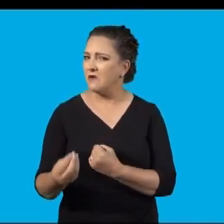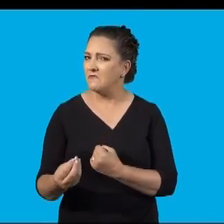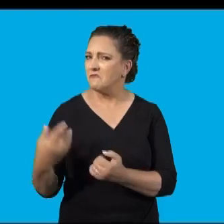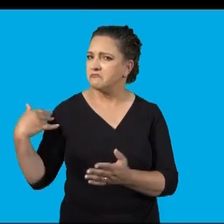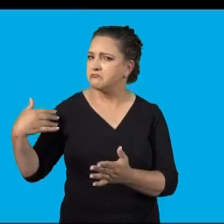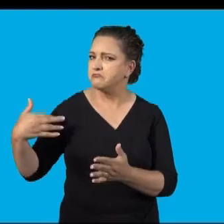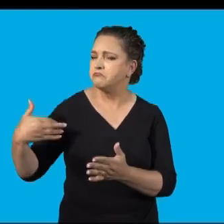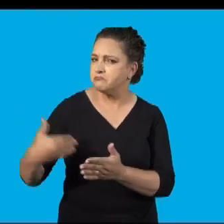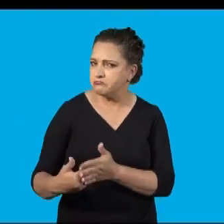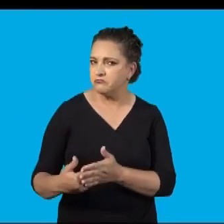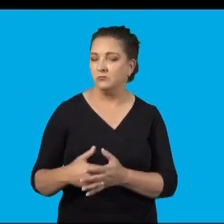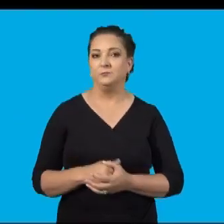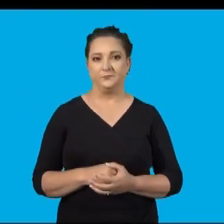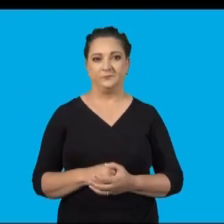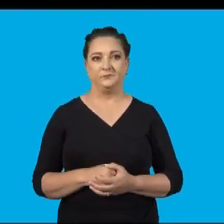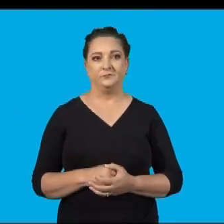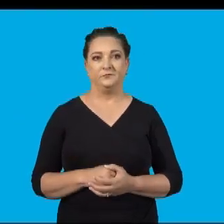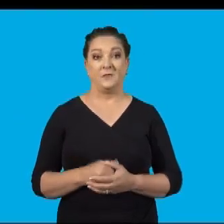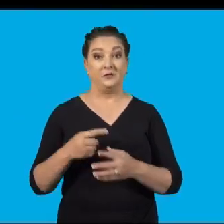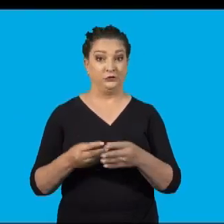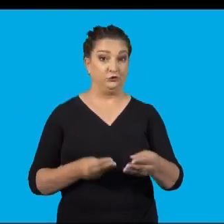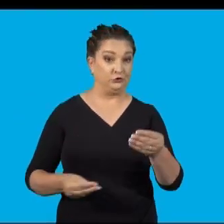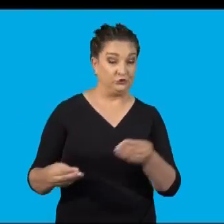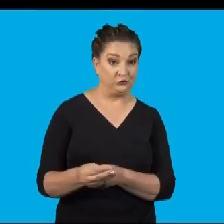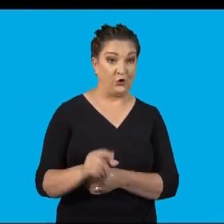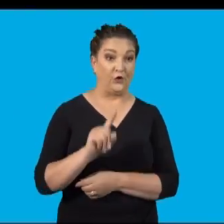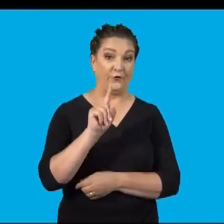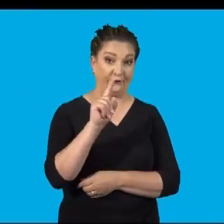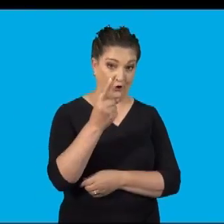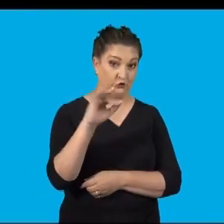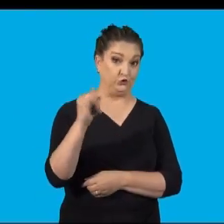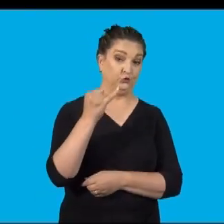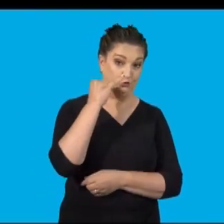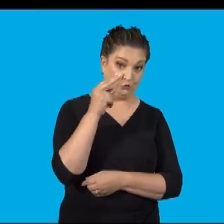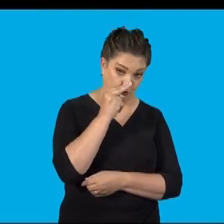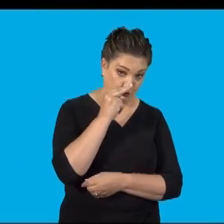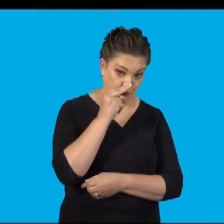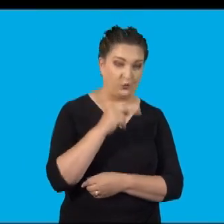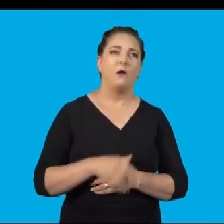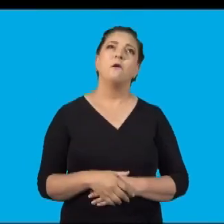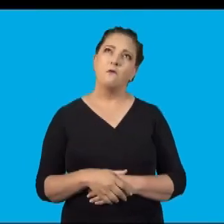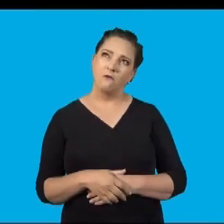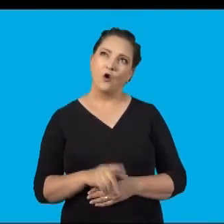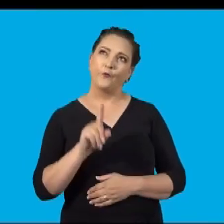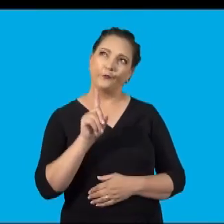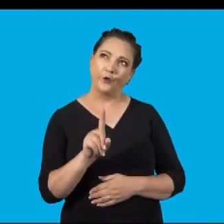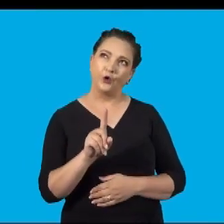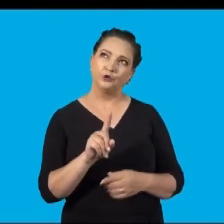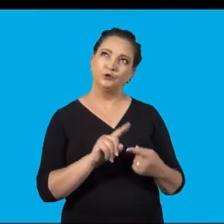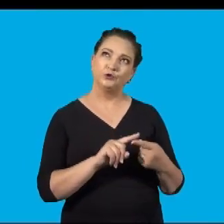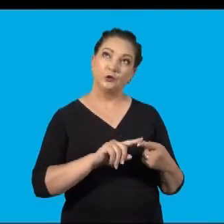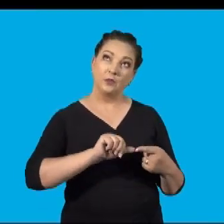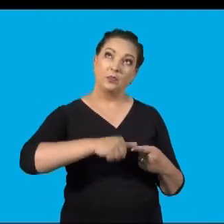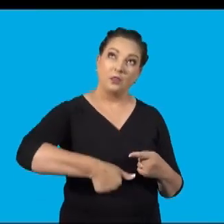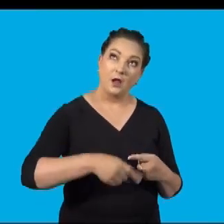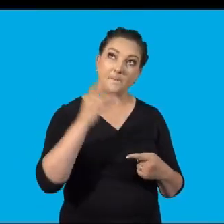have the asset before I disposed it? It was traded in on the 1st of June. So that means I'm counting